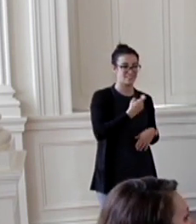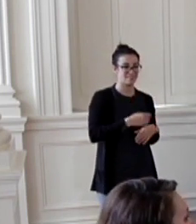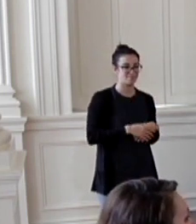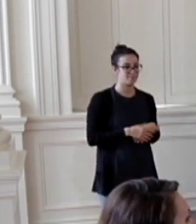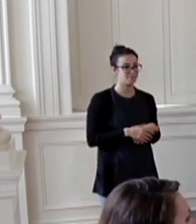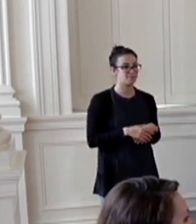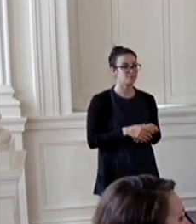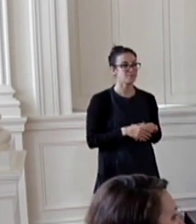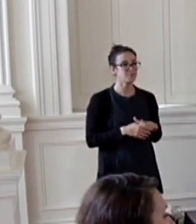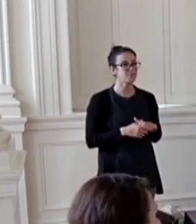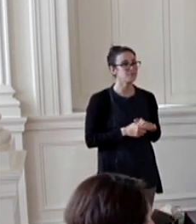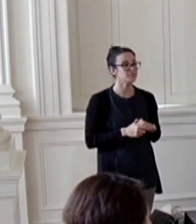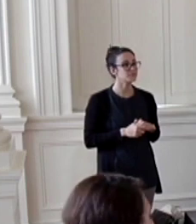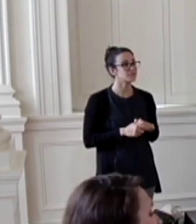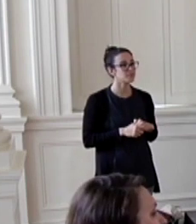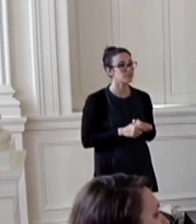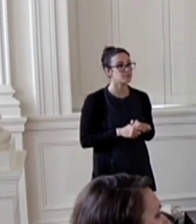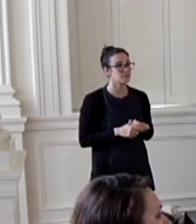Yes.